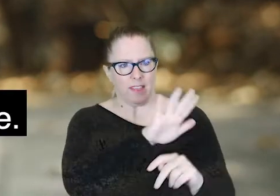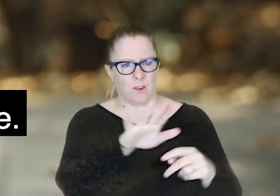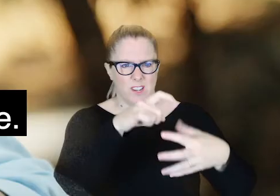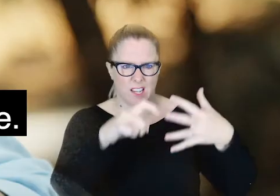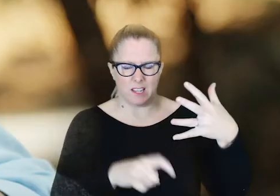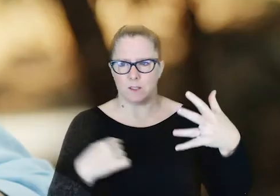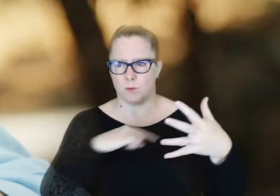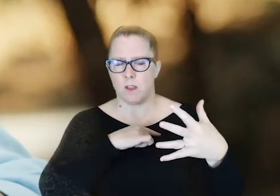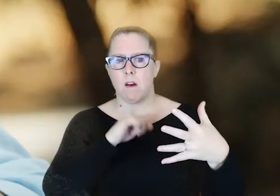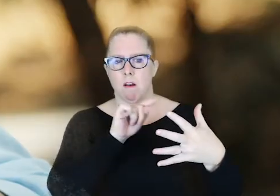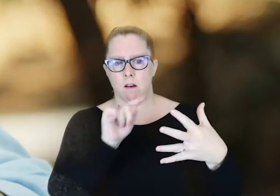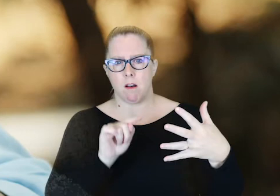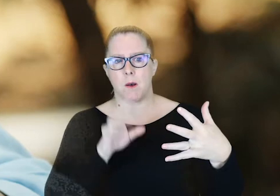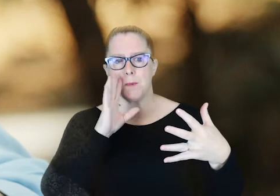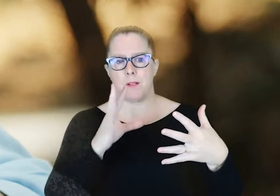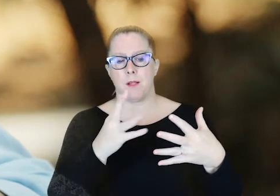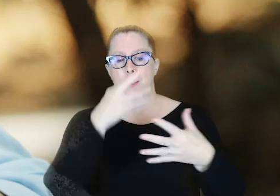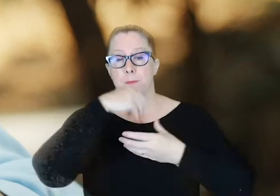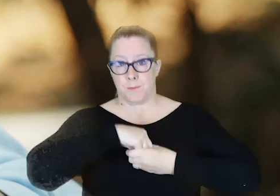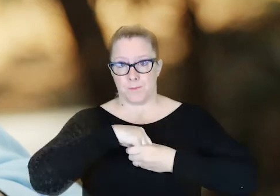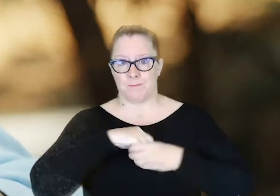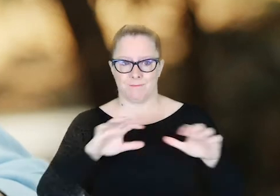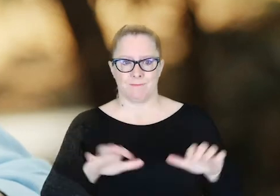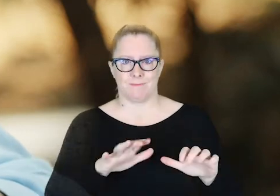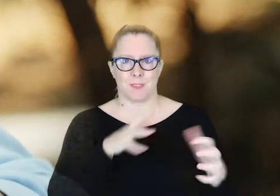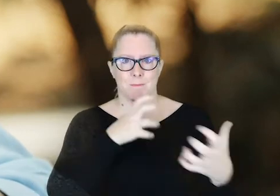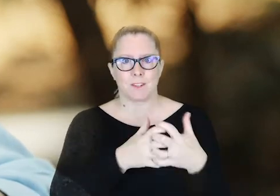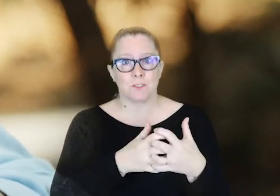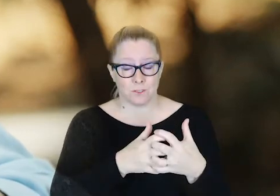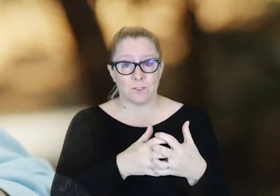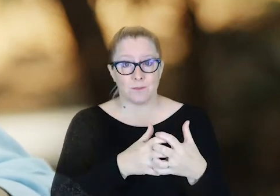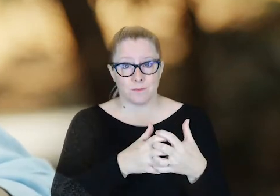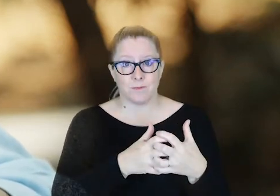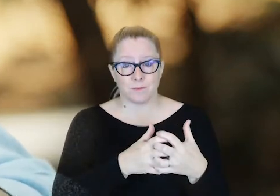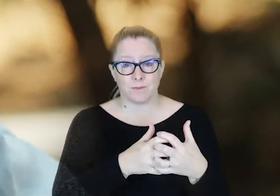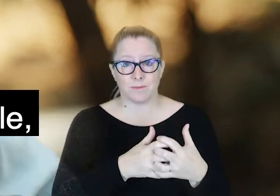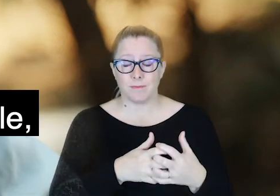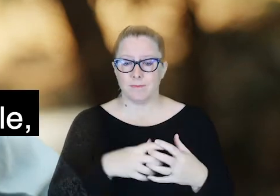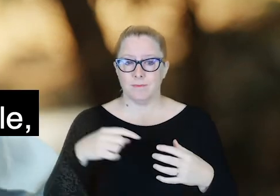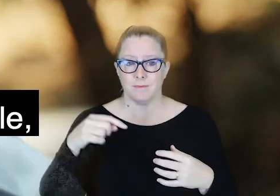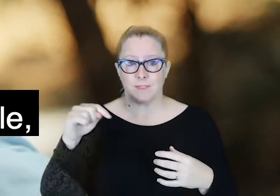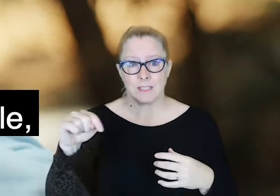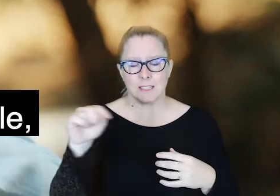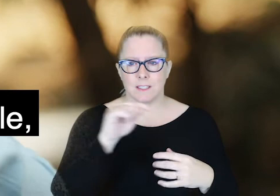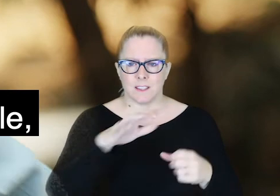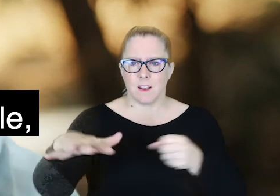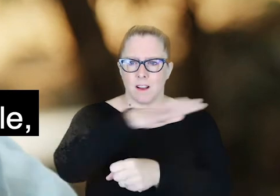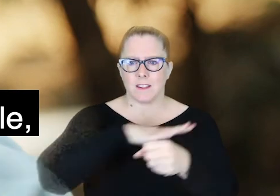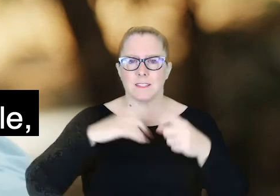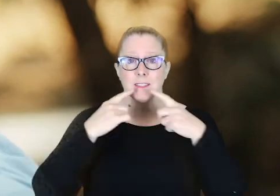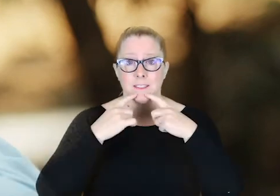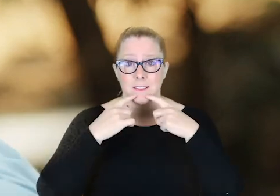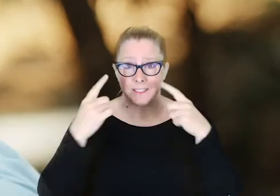everyone. We have learned about the significance of creating accessible environments. Now, these will not only